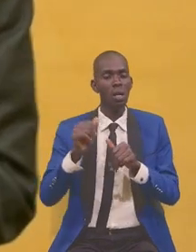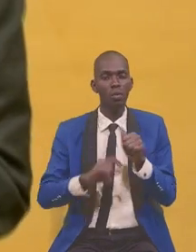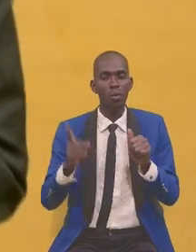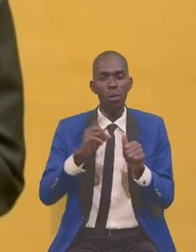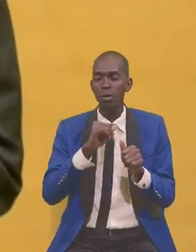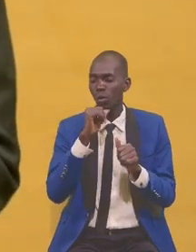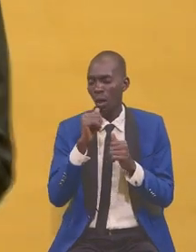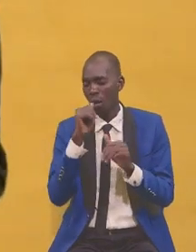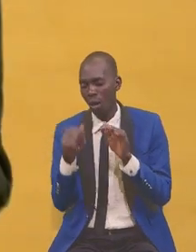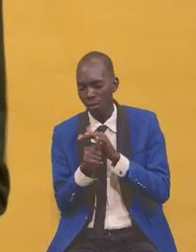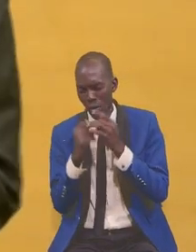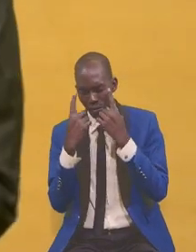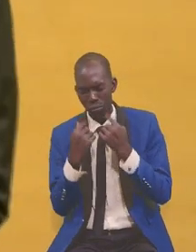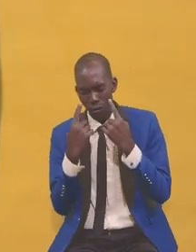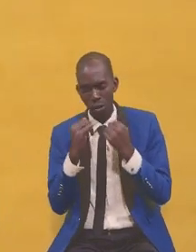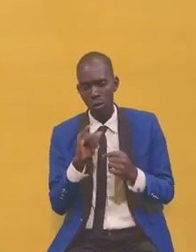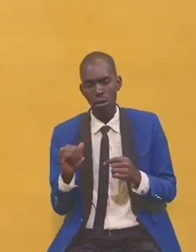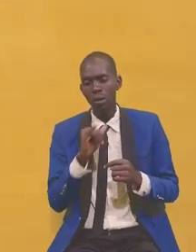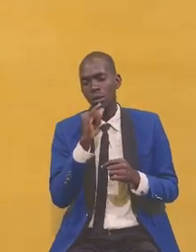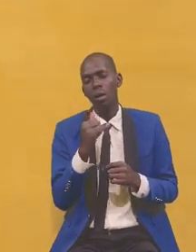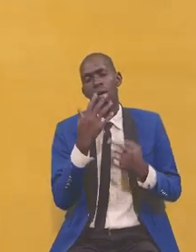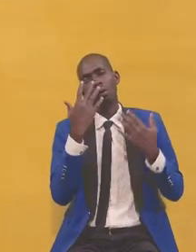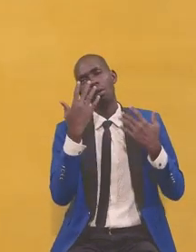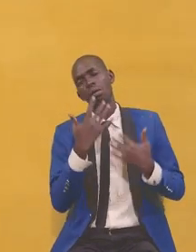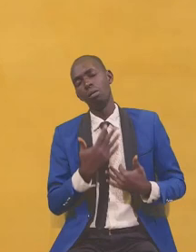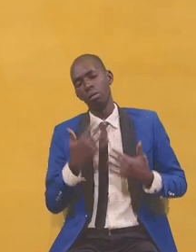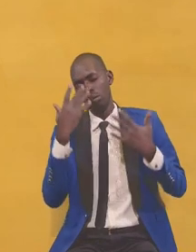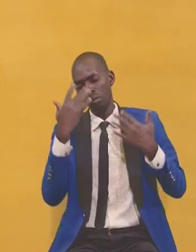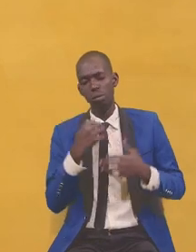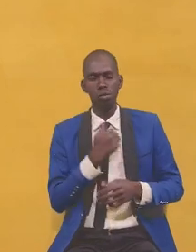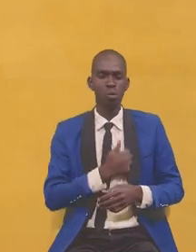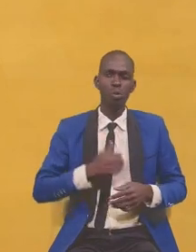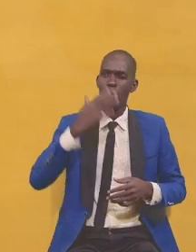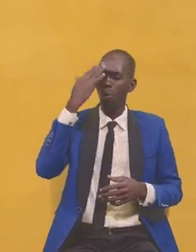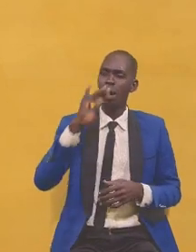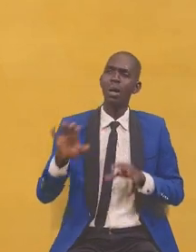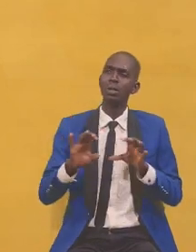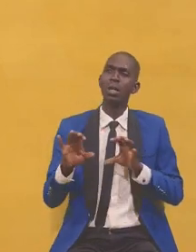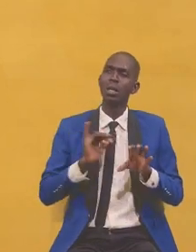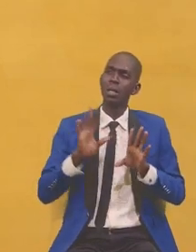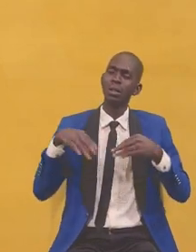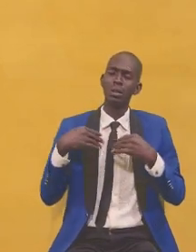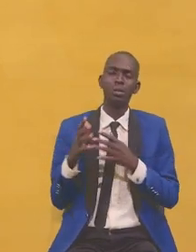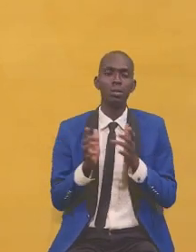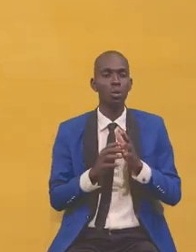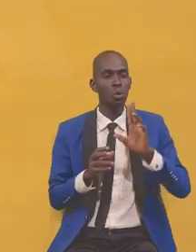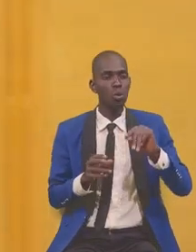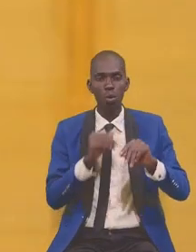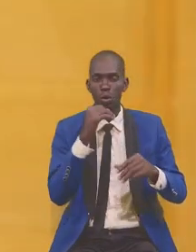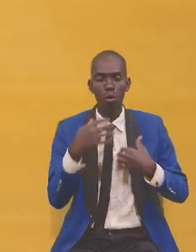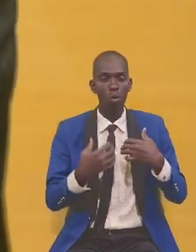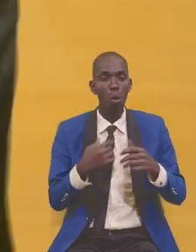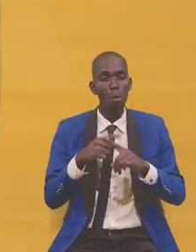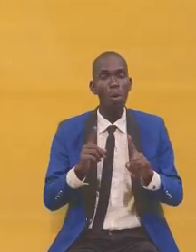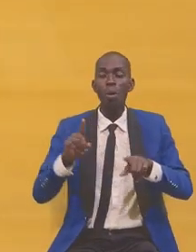not weeping, they were not regretting, how did I become a Christian? They went everywhere